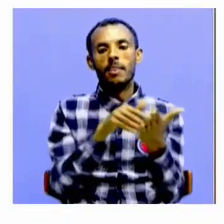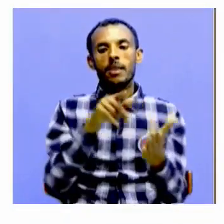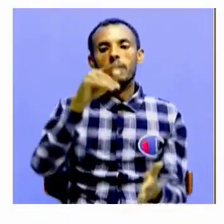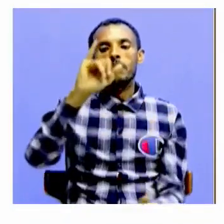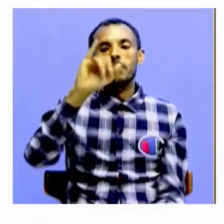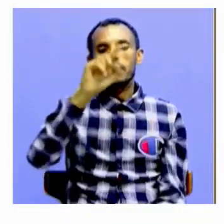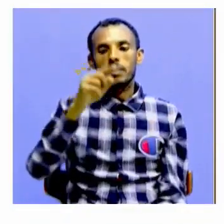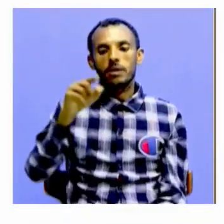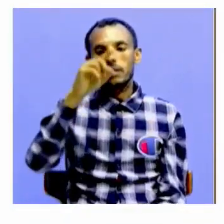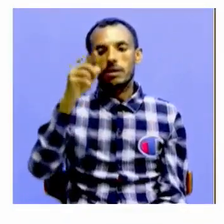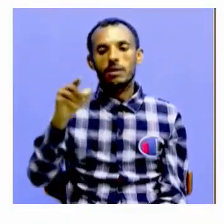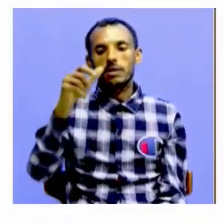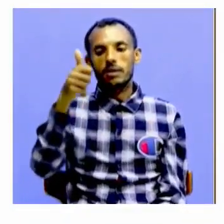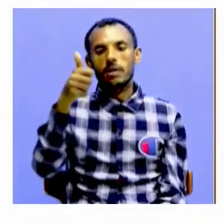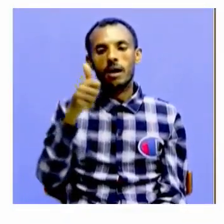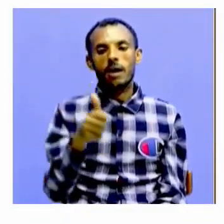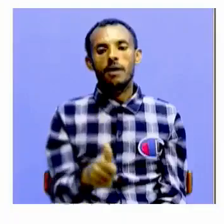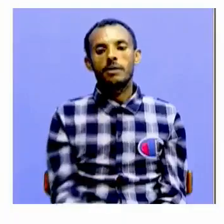pizza.